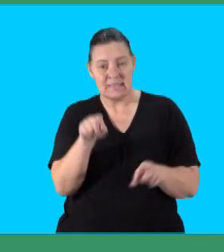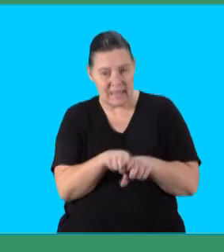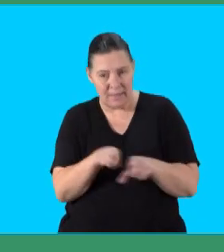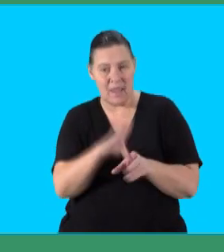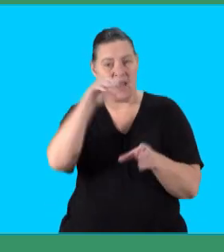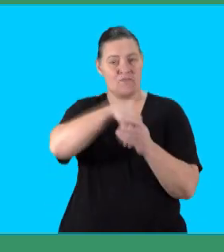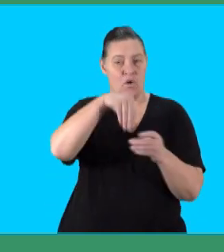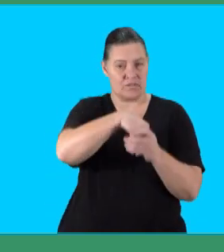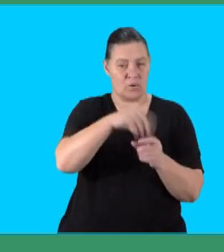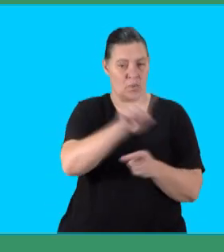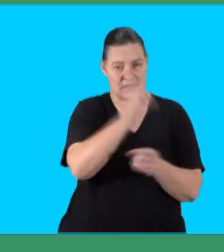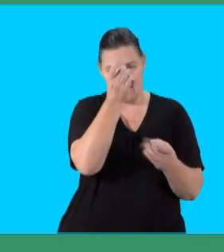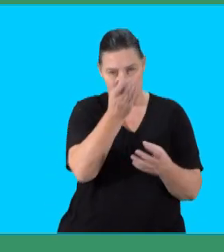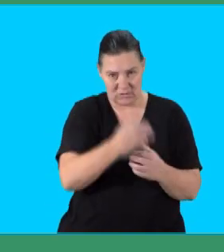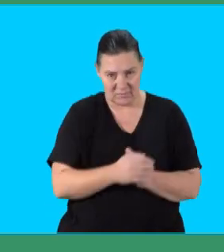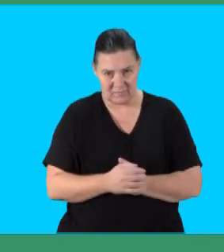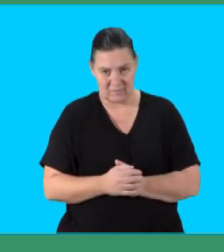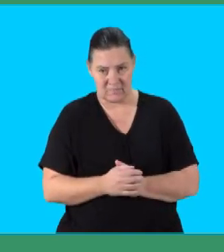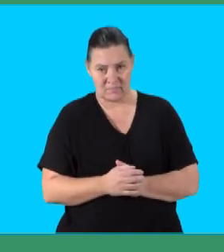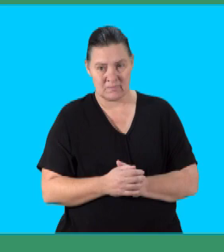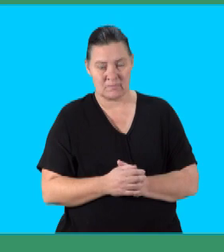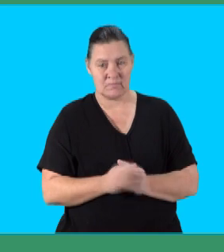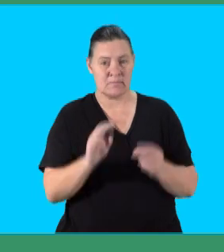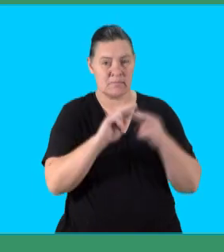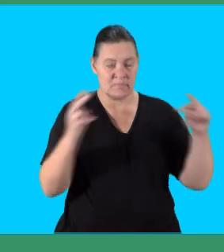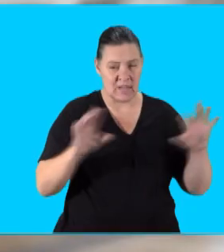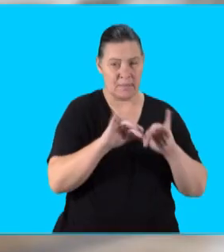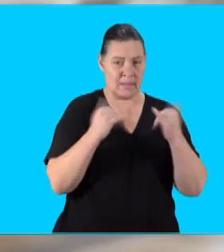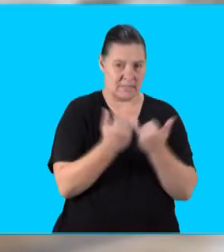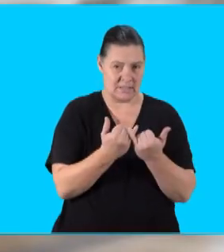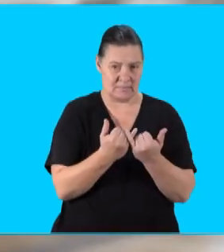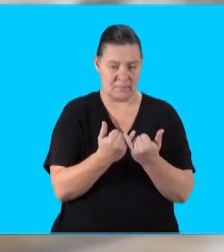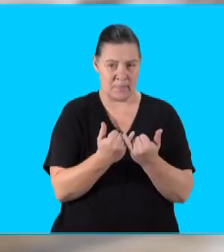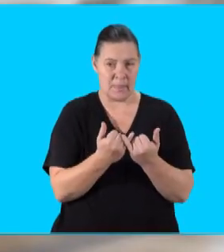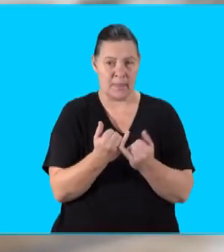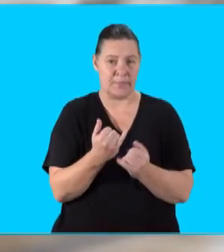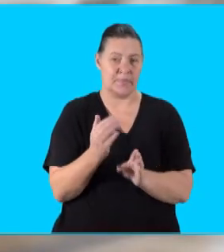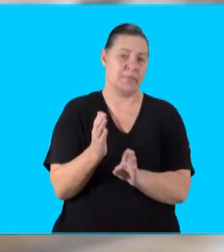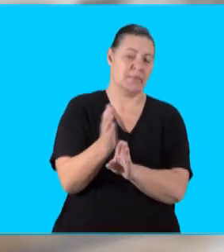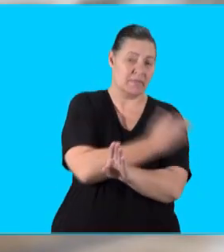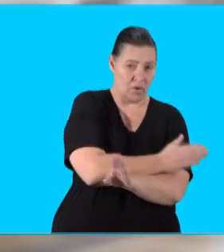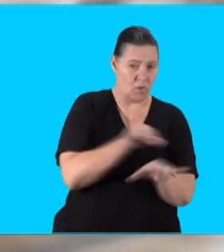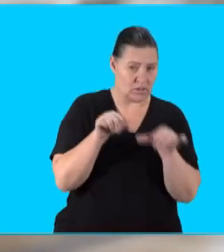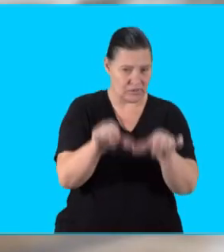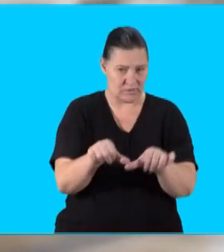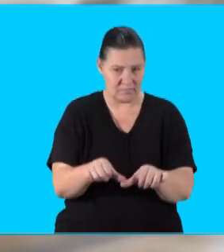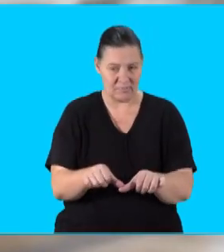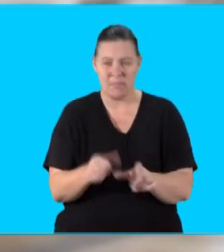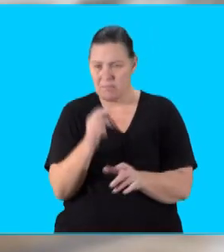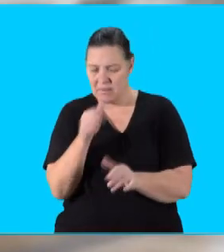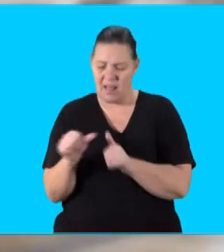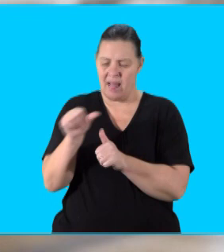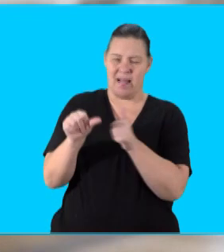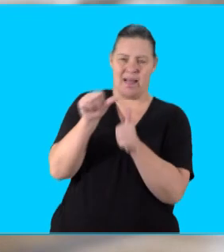the following information. The type of the company. So, before we continue, let us just go back a little